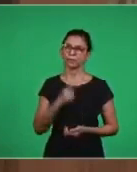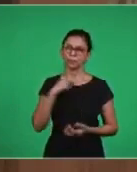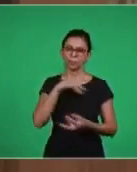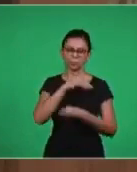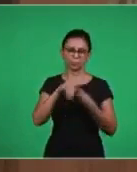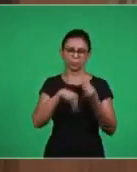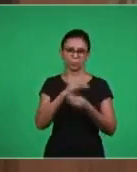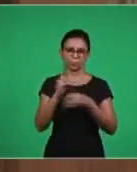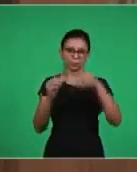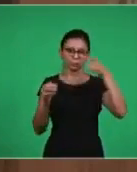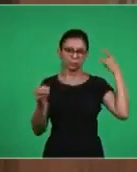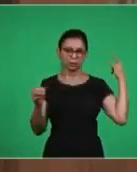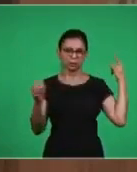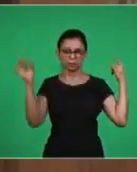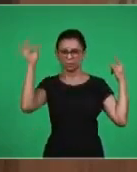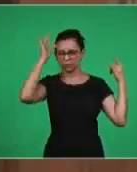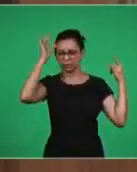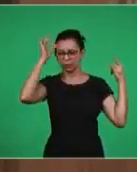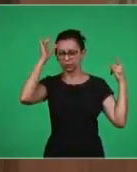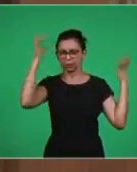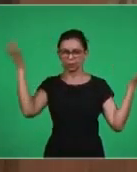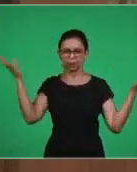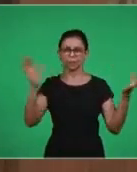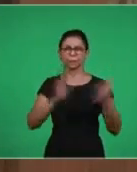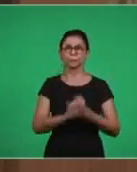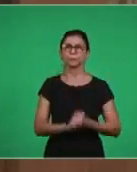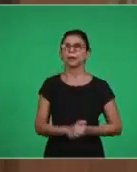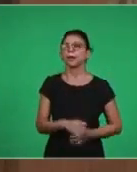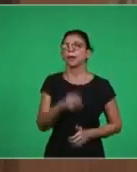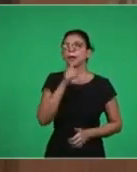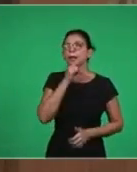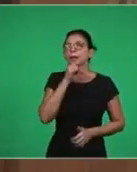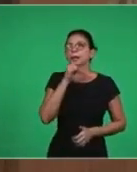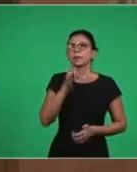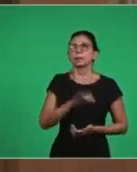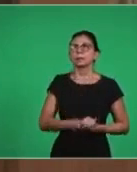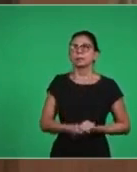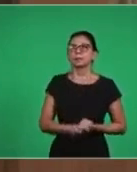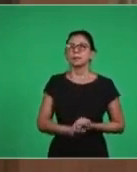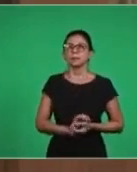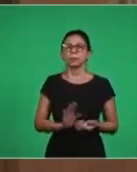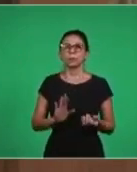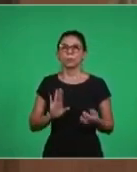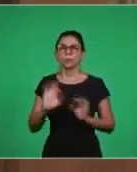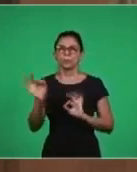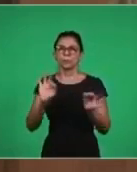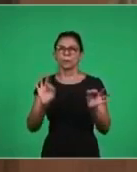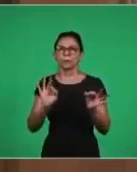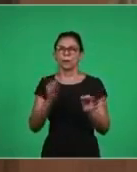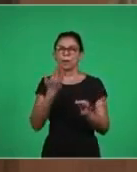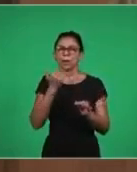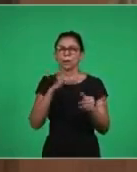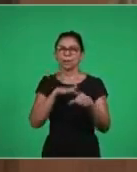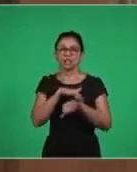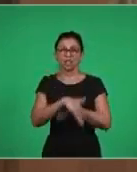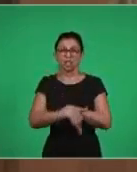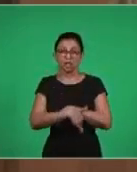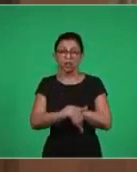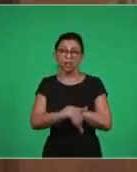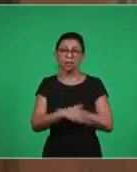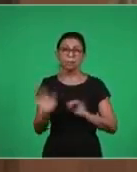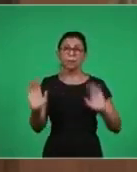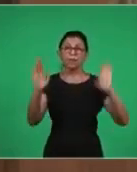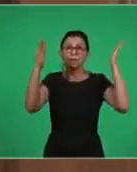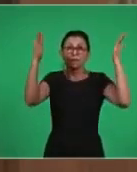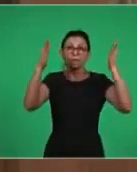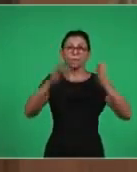not mix it up. If you want a strong church, we're going to have a dinner. No, don't do this. If you want